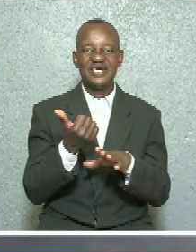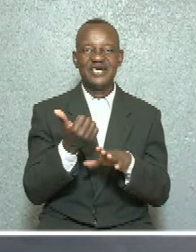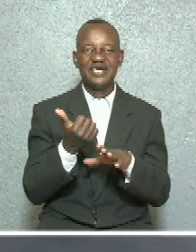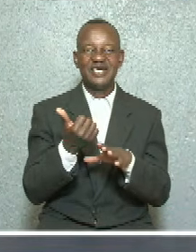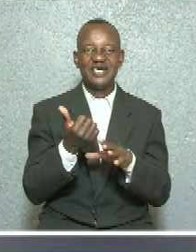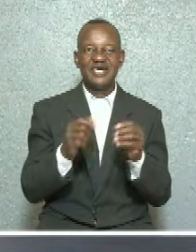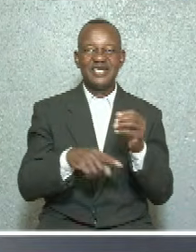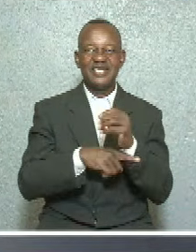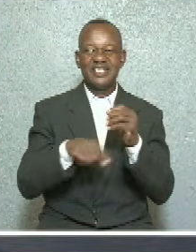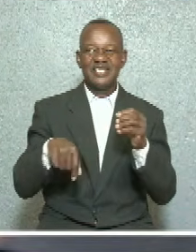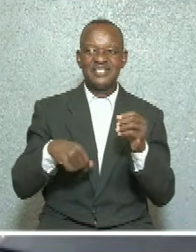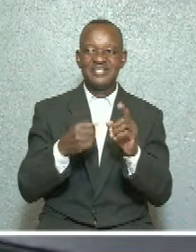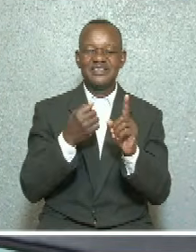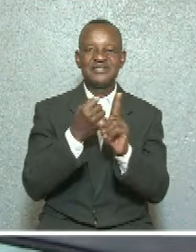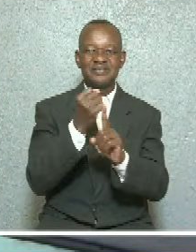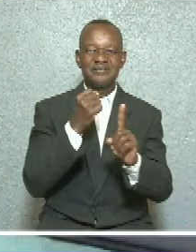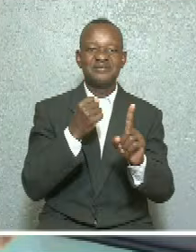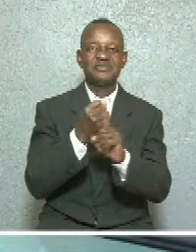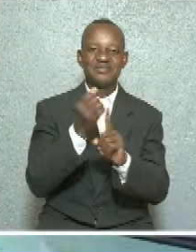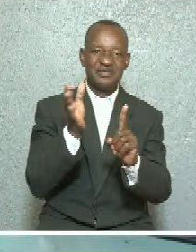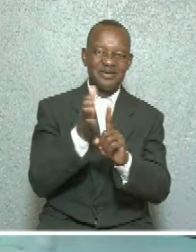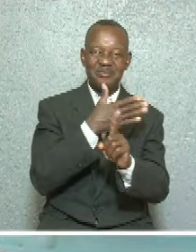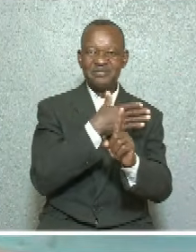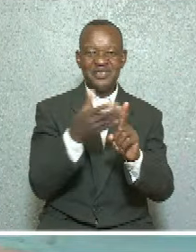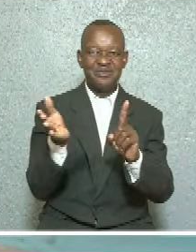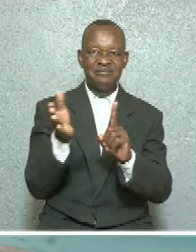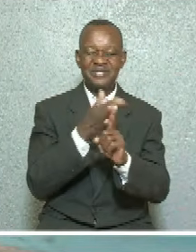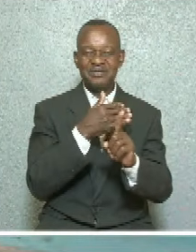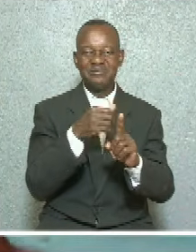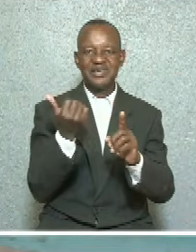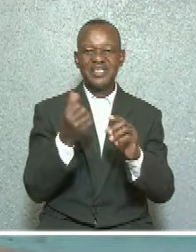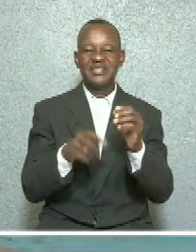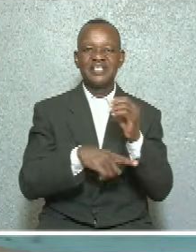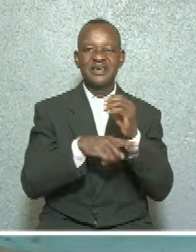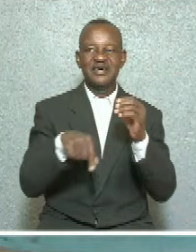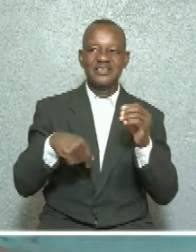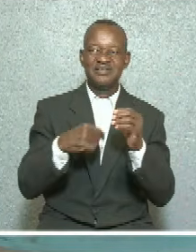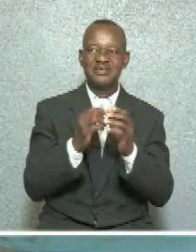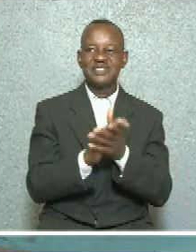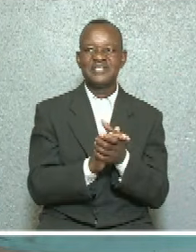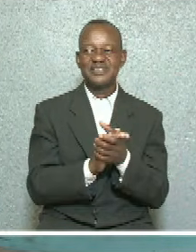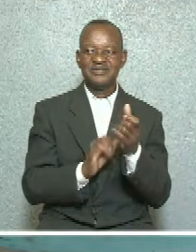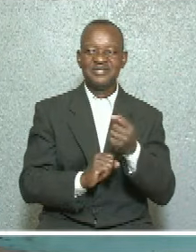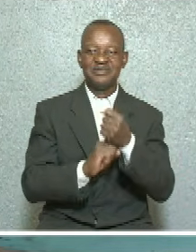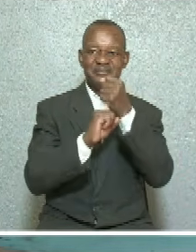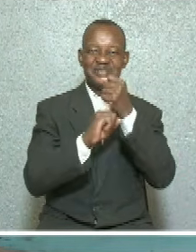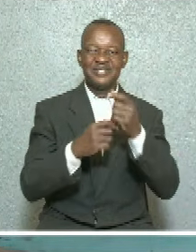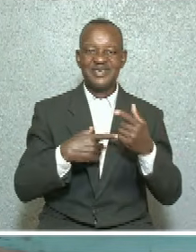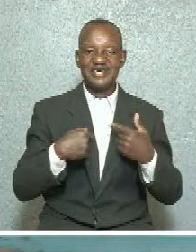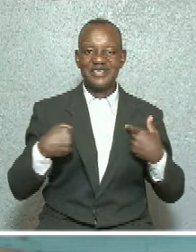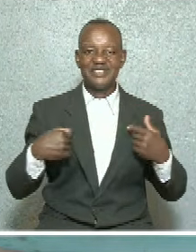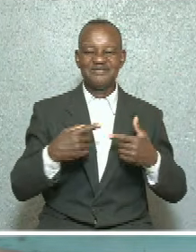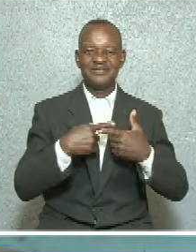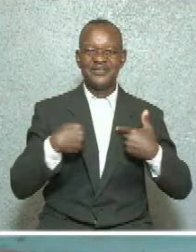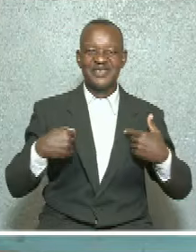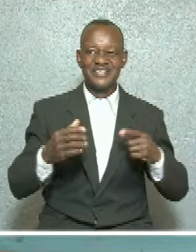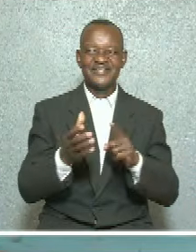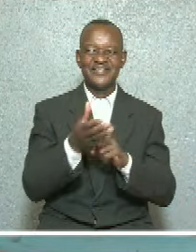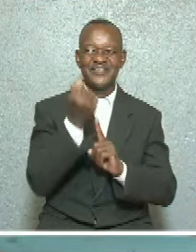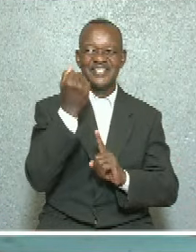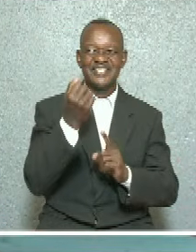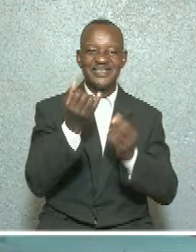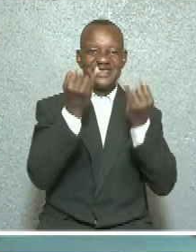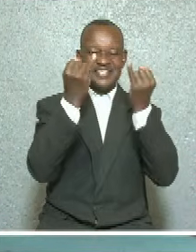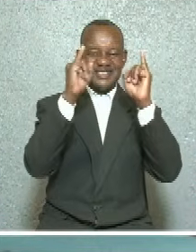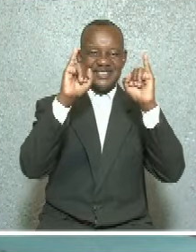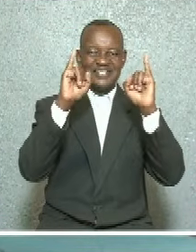flag, symbolizing the freedom and independence we got. Wow. Thank you so much, Princess, and it's a pleasure to meet you. It's a You're beautiful